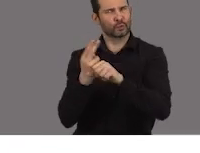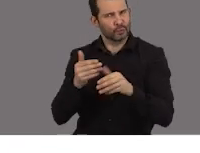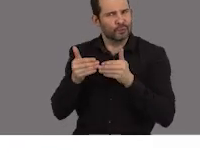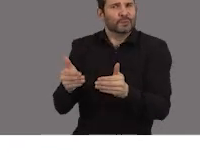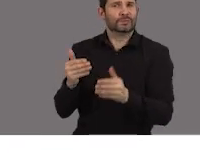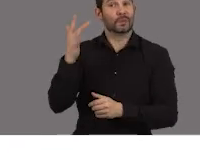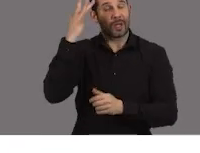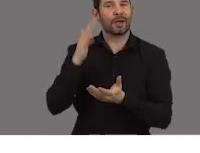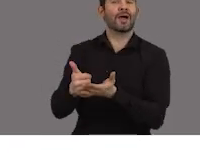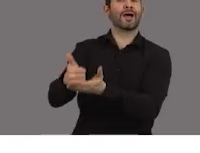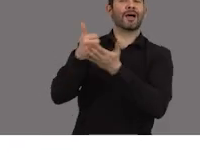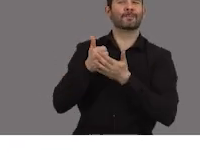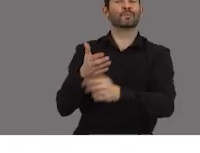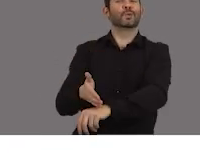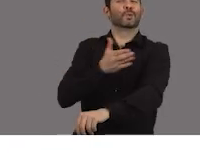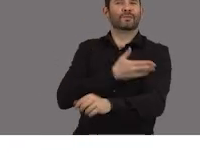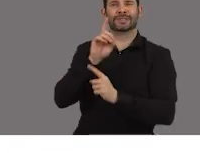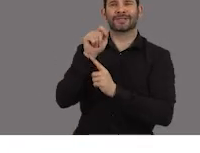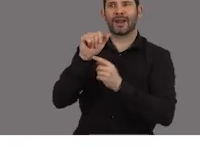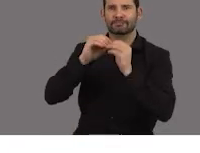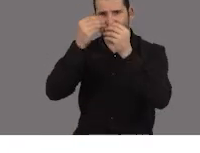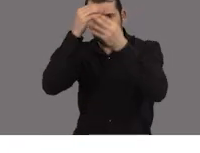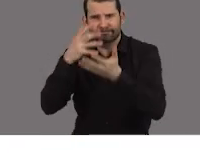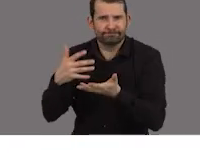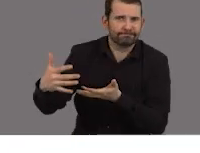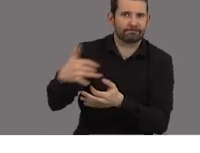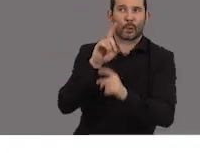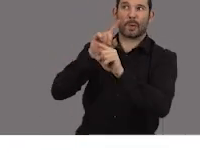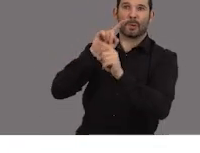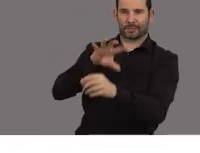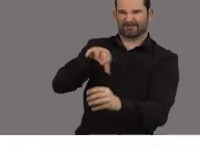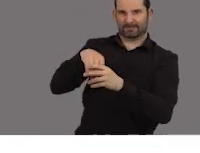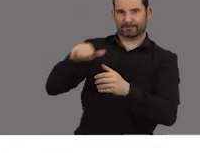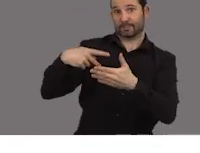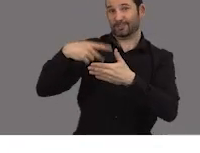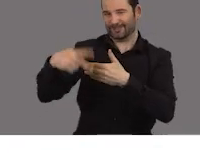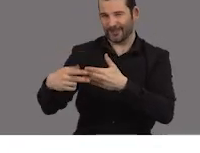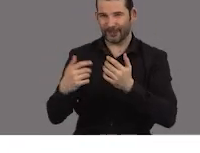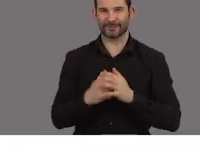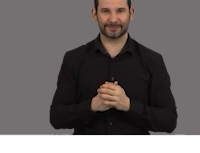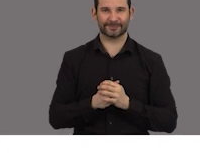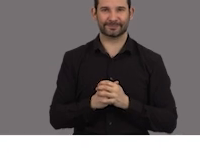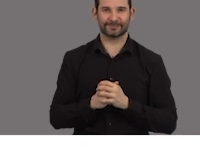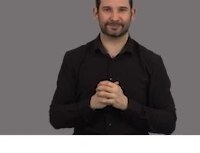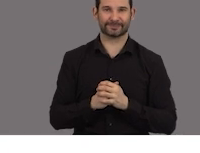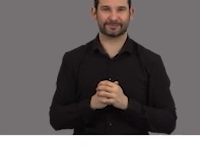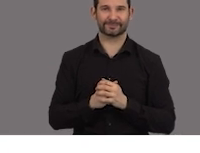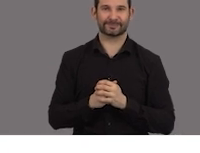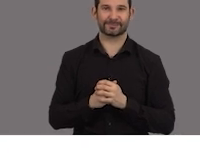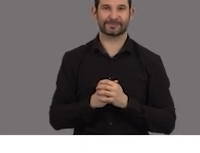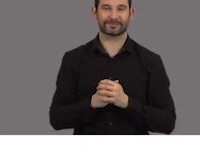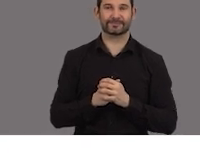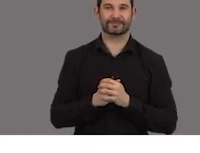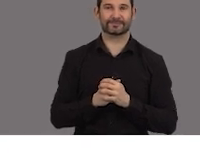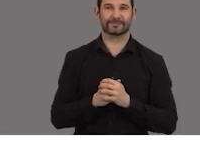organizations to use it because it helps improve data collection and reporting within the program.